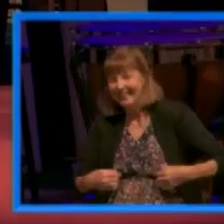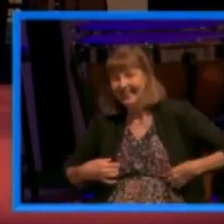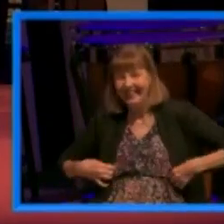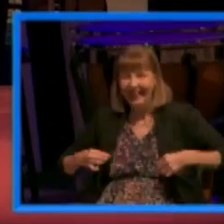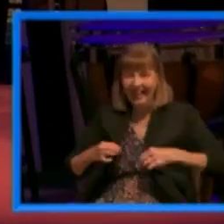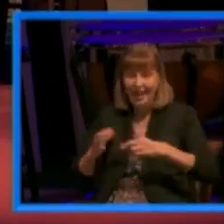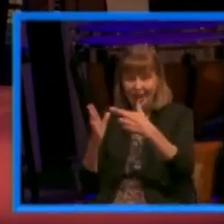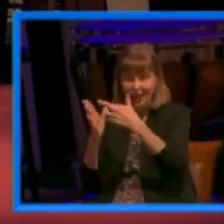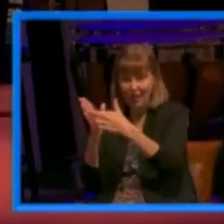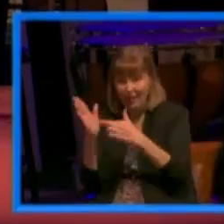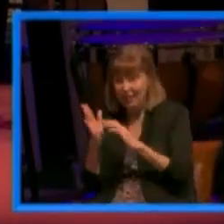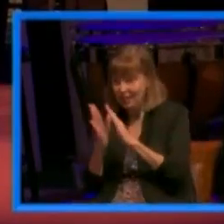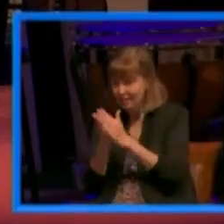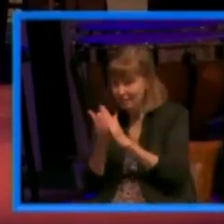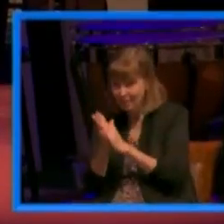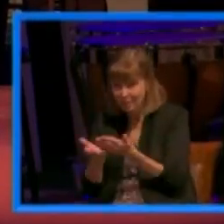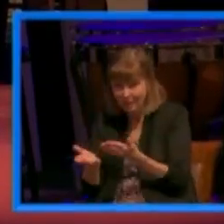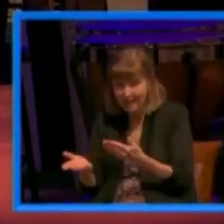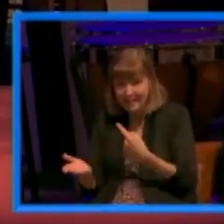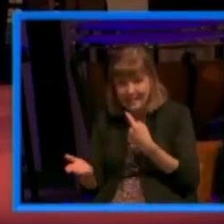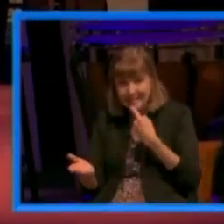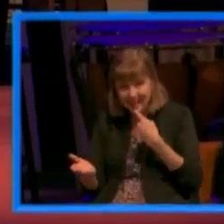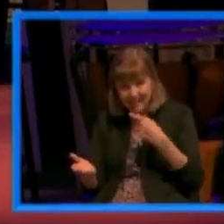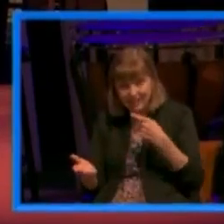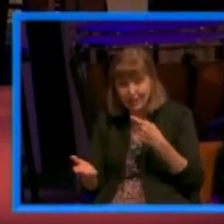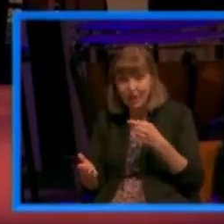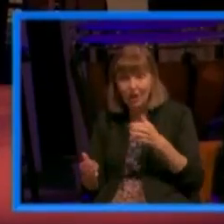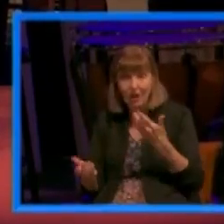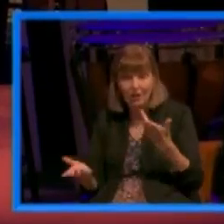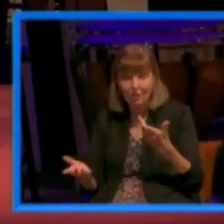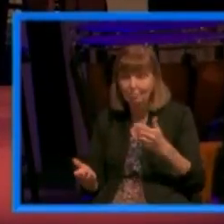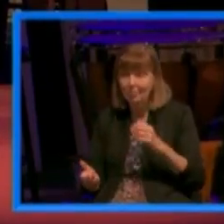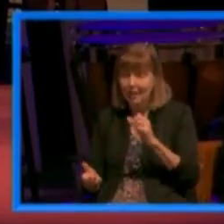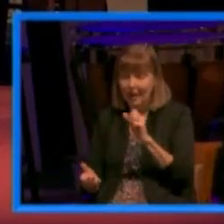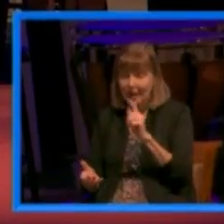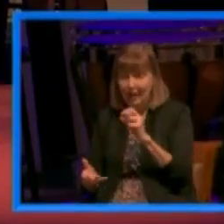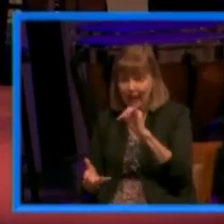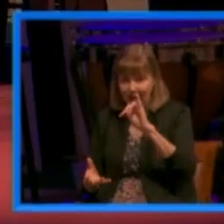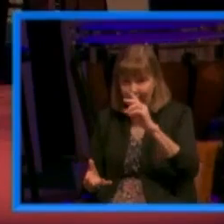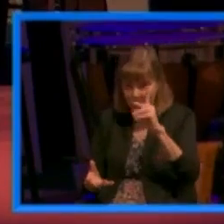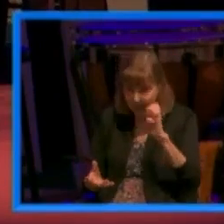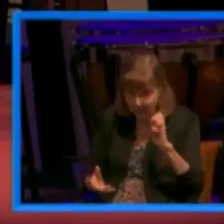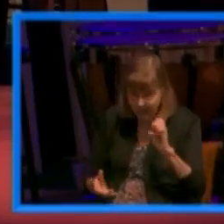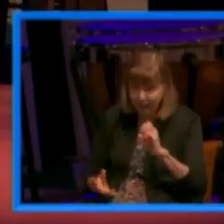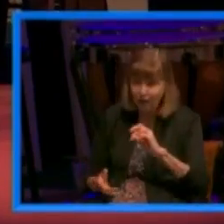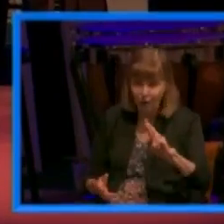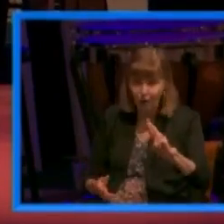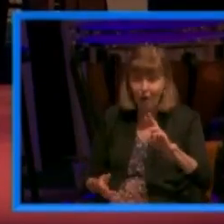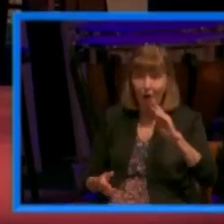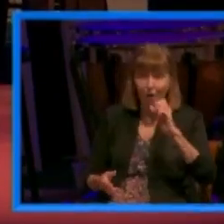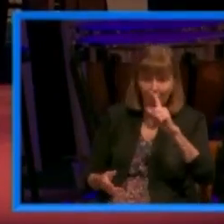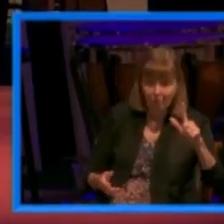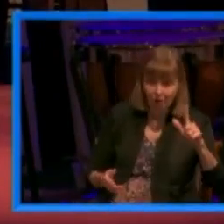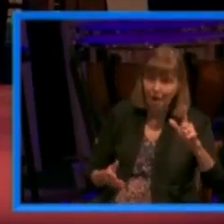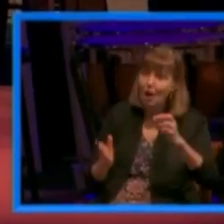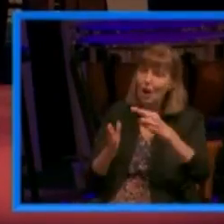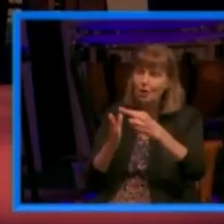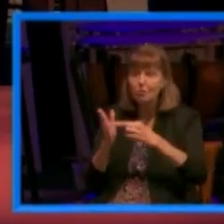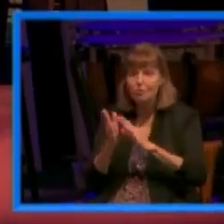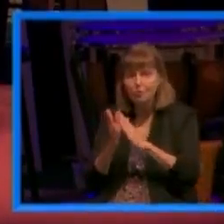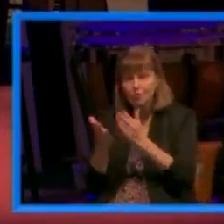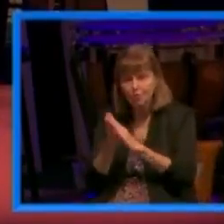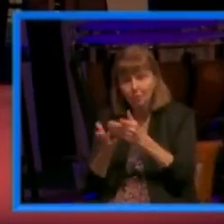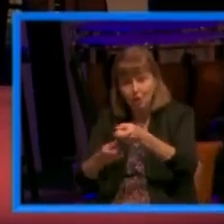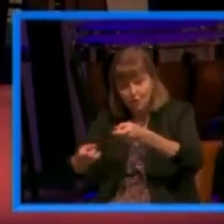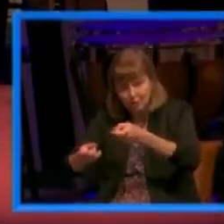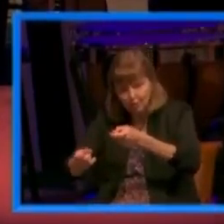There's a rule book that governs over the strike zone of baseball. Not only is there a rule book governing over the strike zone of baseball, there